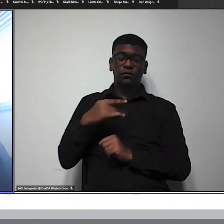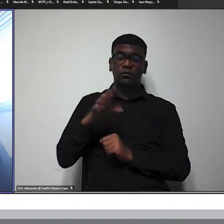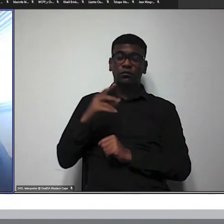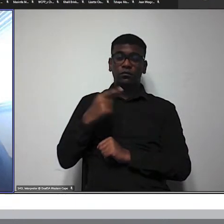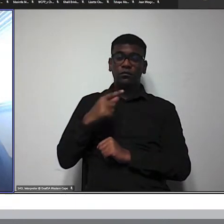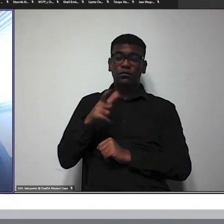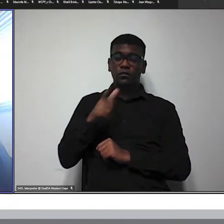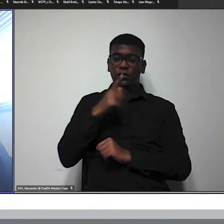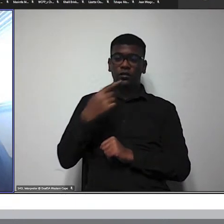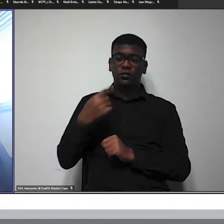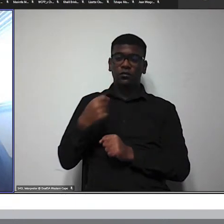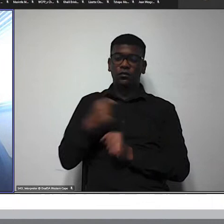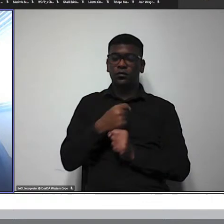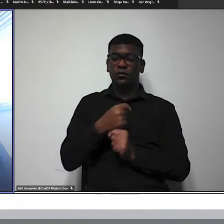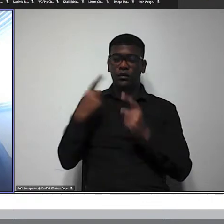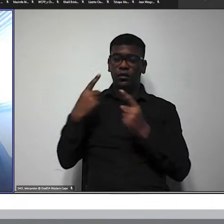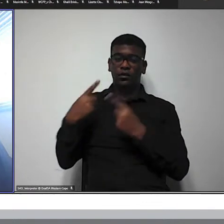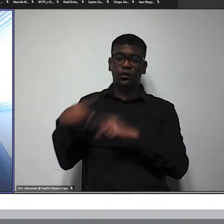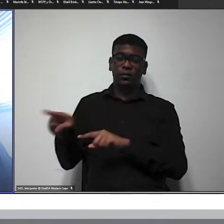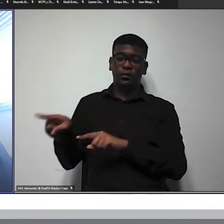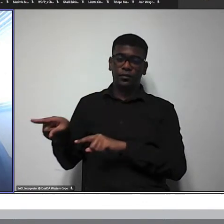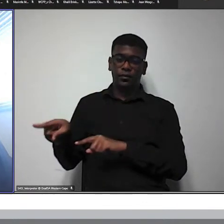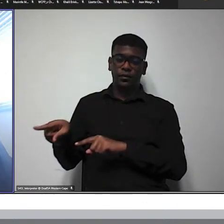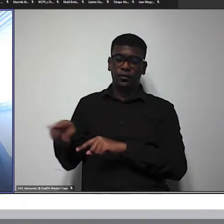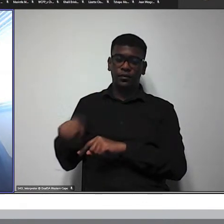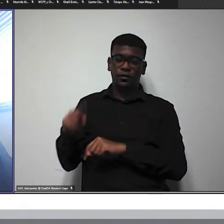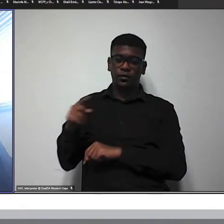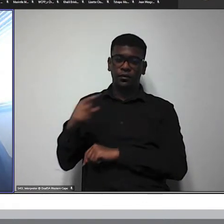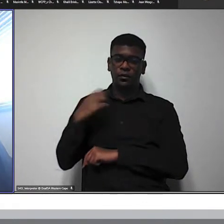dumping, you know, if there hasn't been